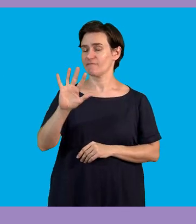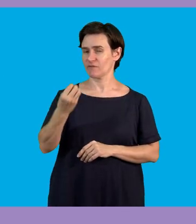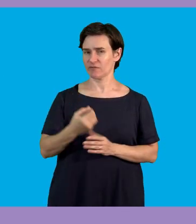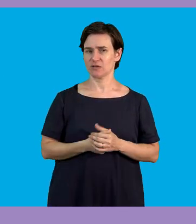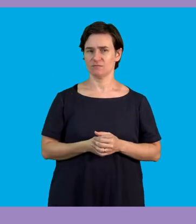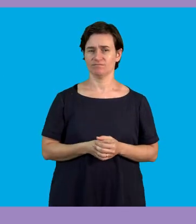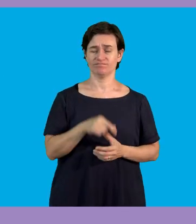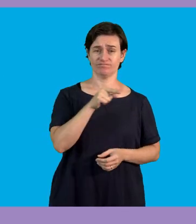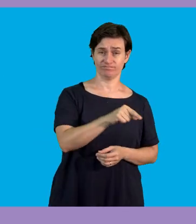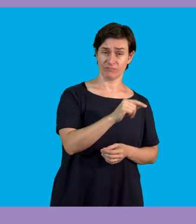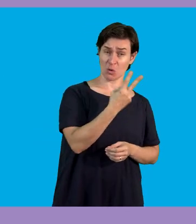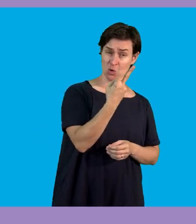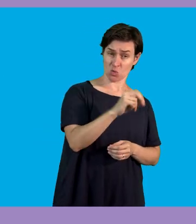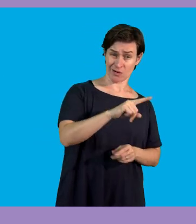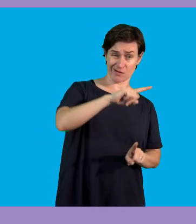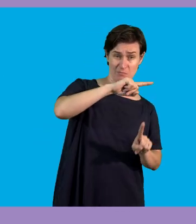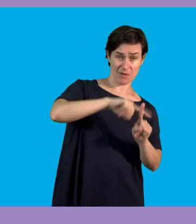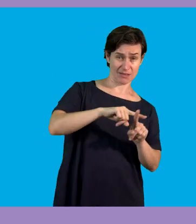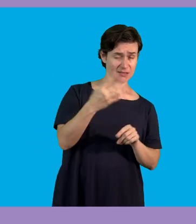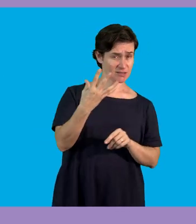50, and